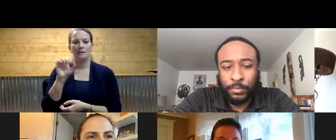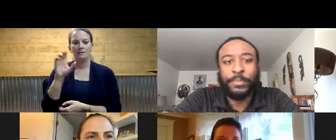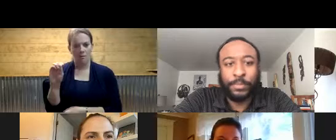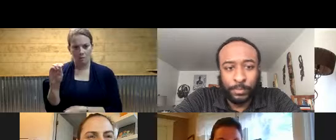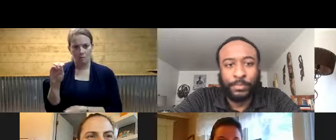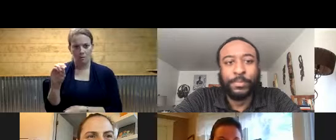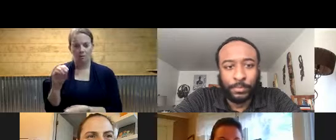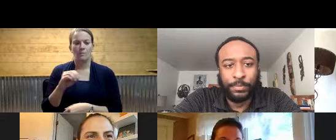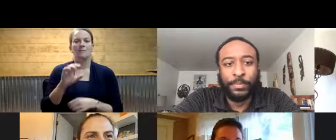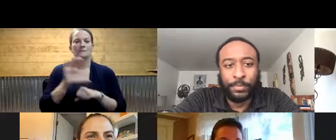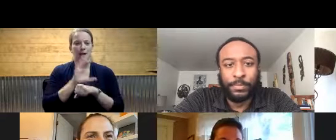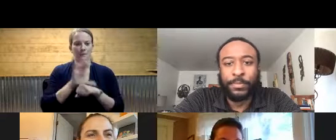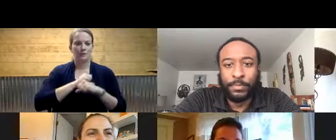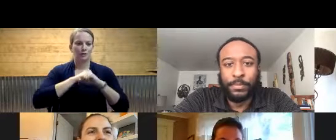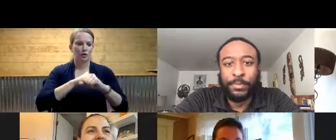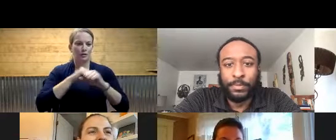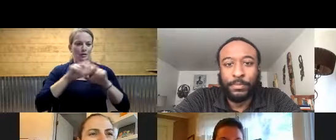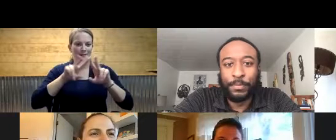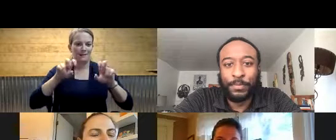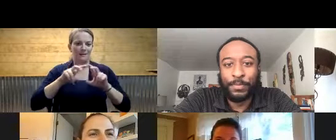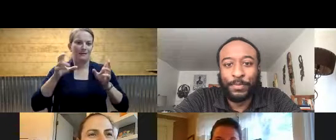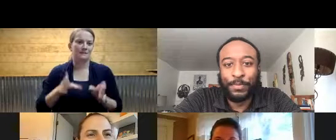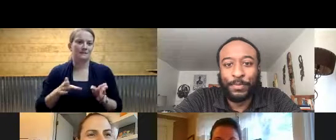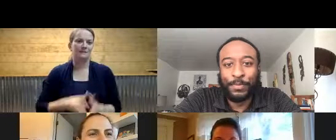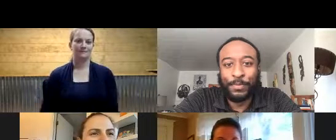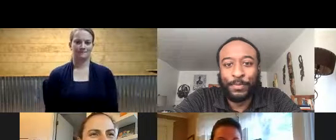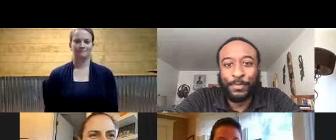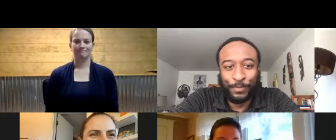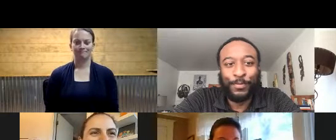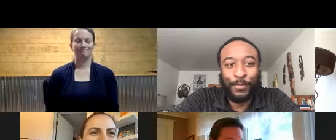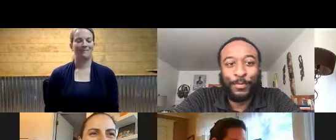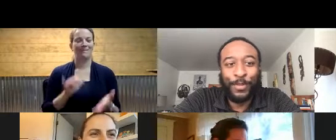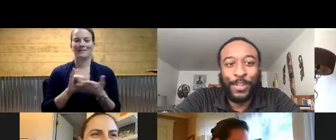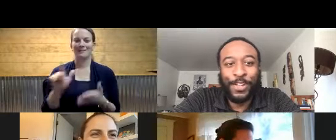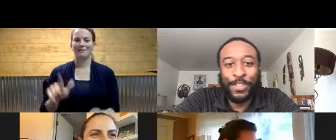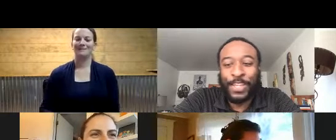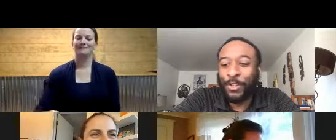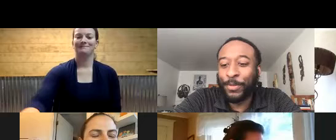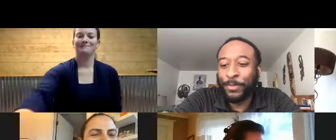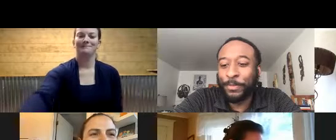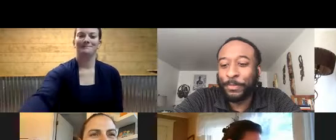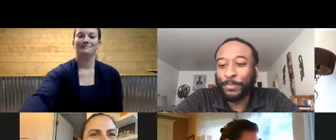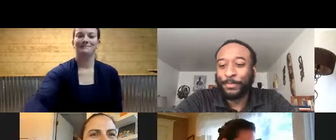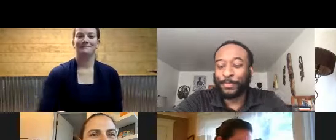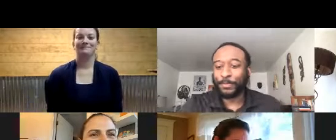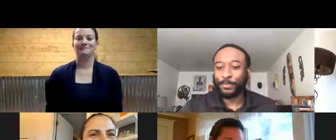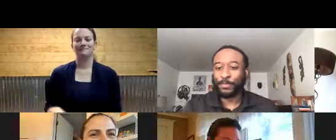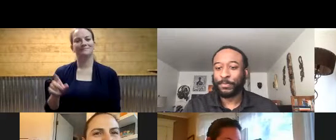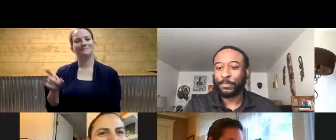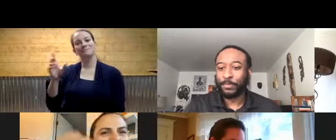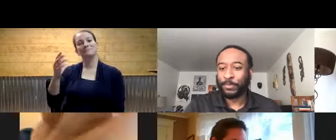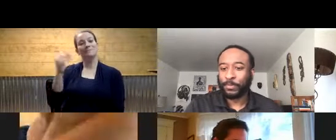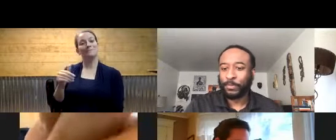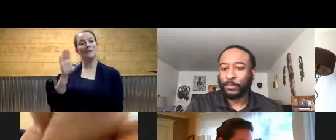analyst. Um, that's that's pretty much. Thank you. Hi, I'm Mahin. I'm